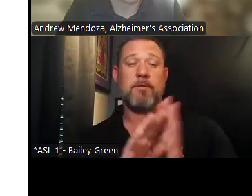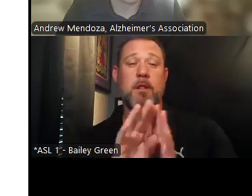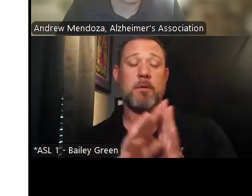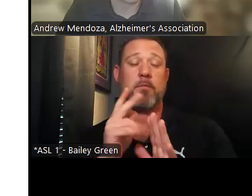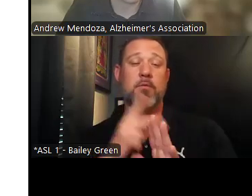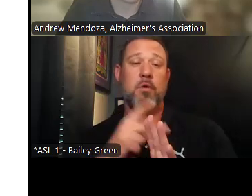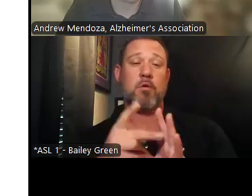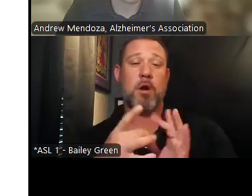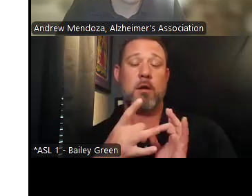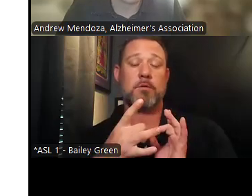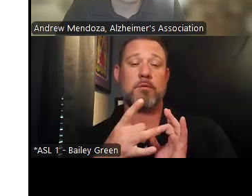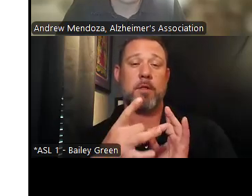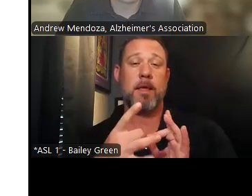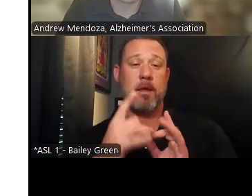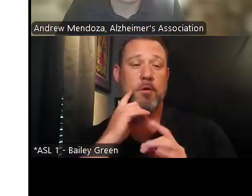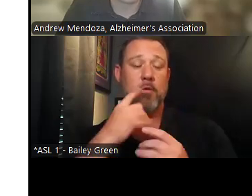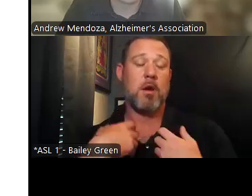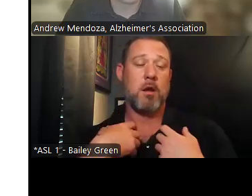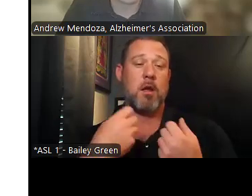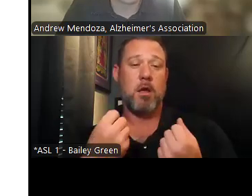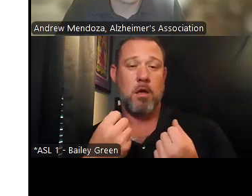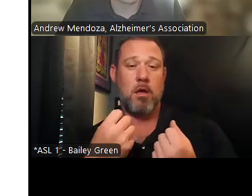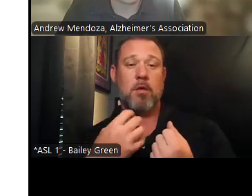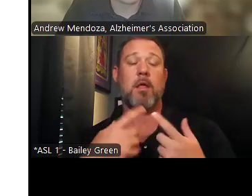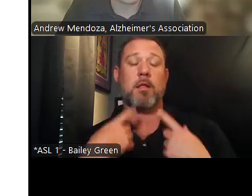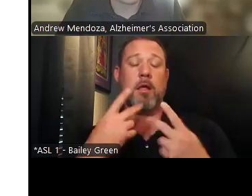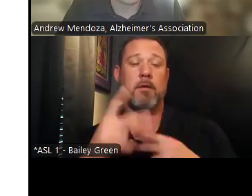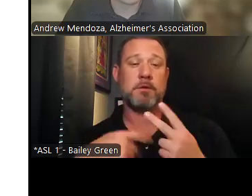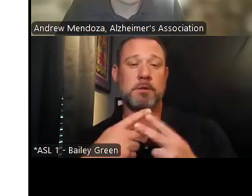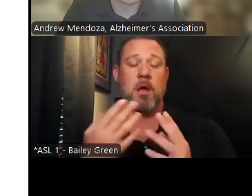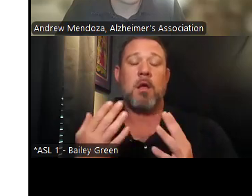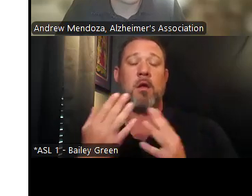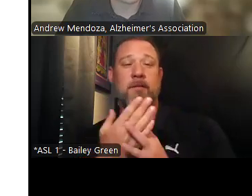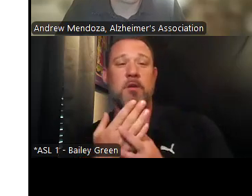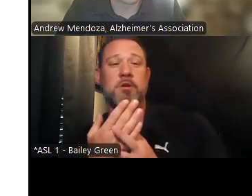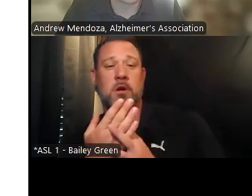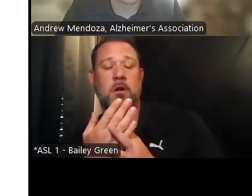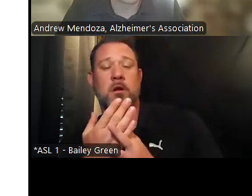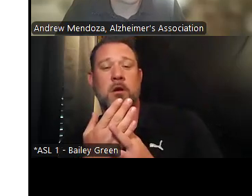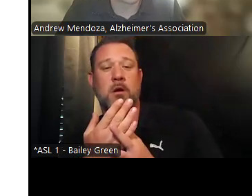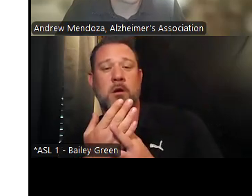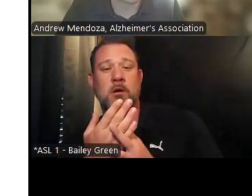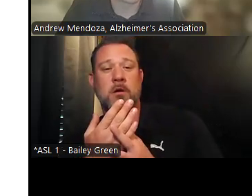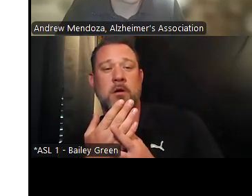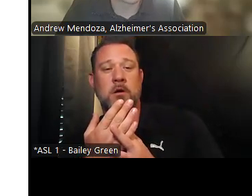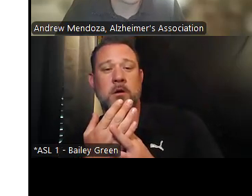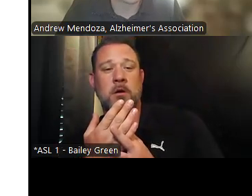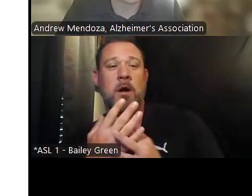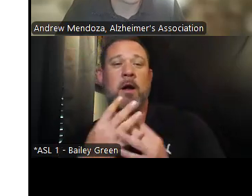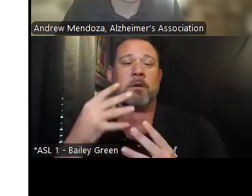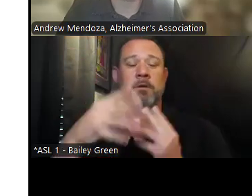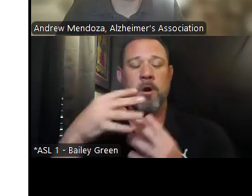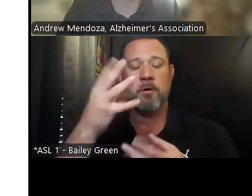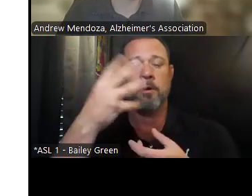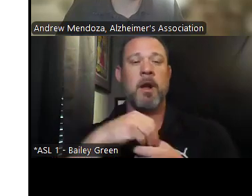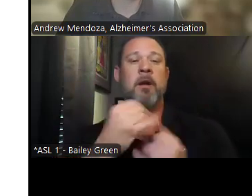programs related to brain health and lifestyle interventions, and then likewise with social engagement